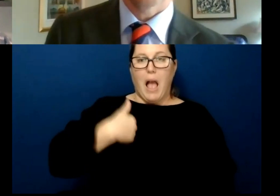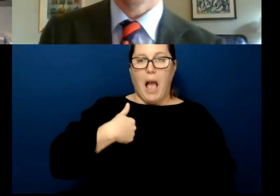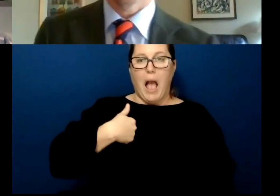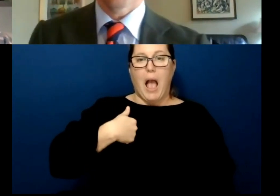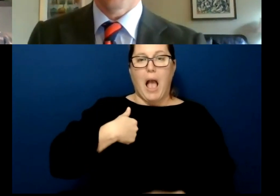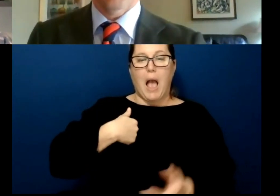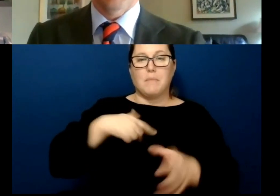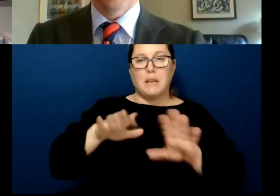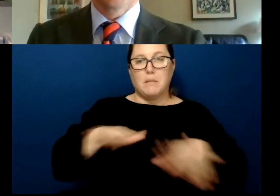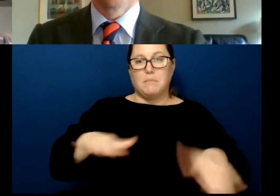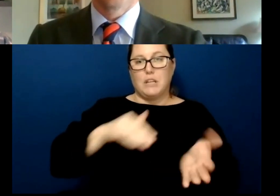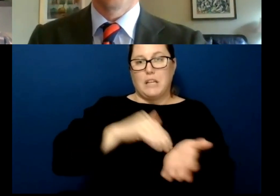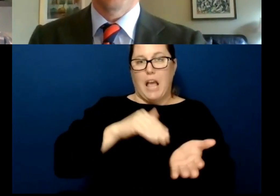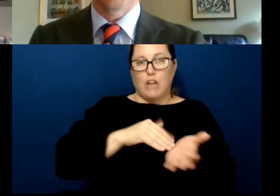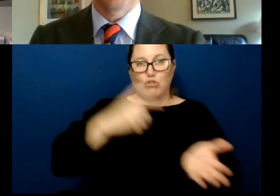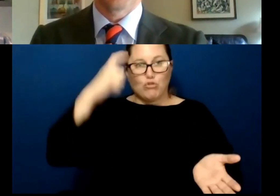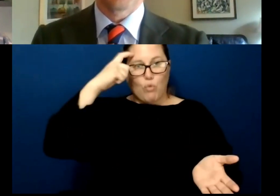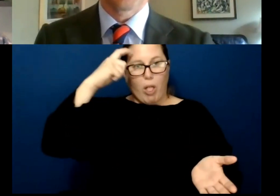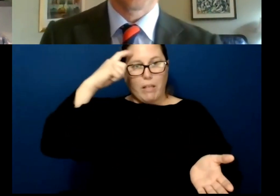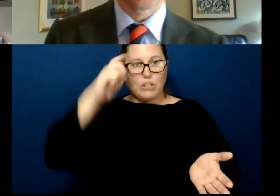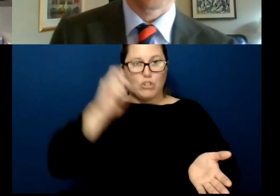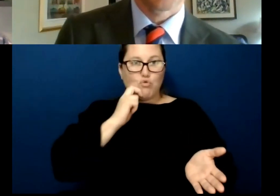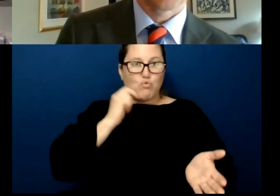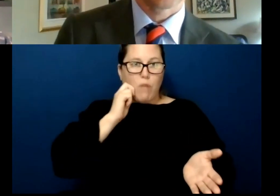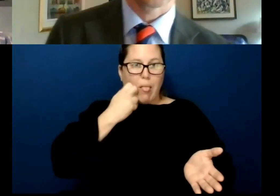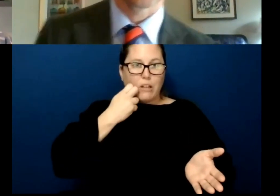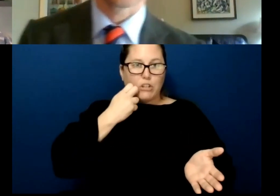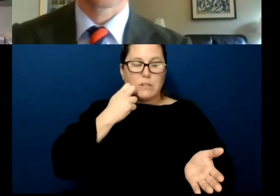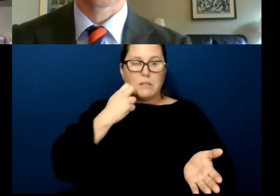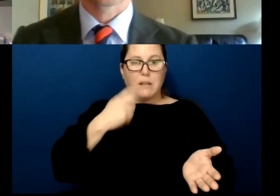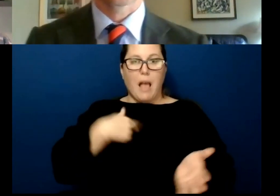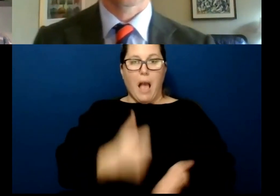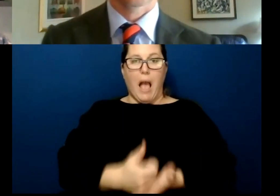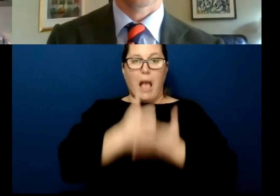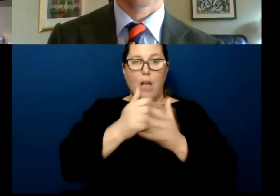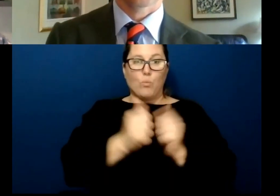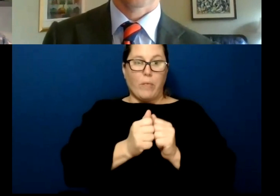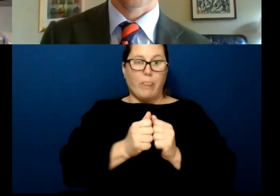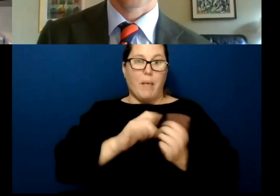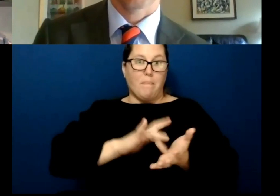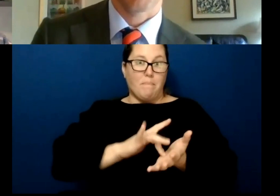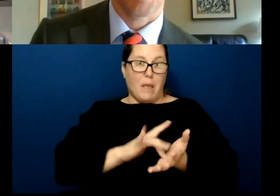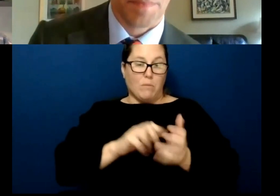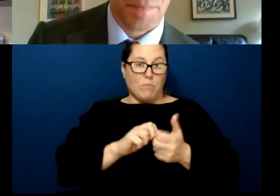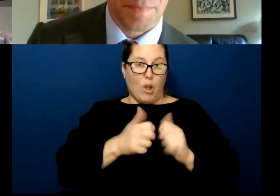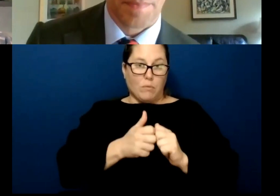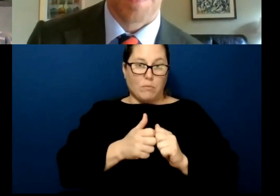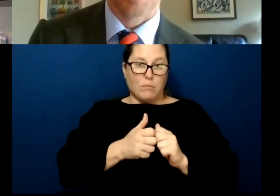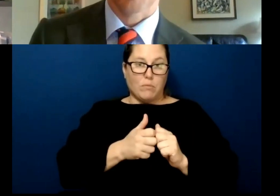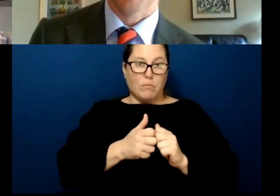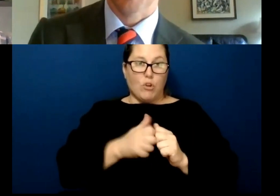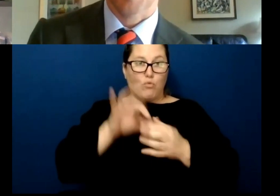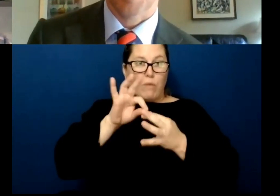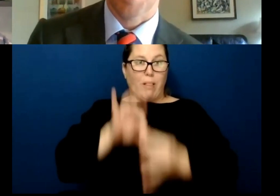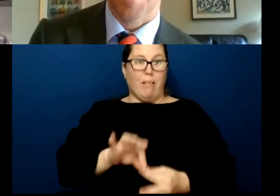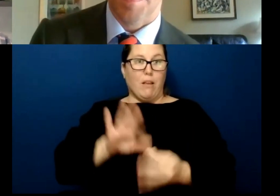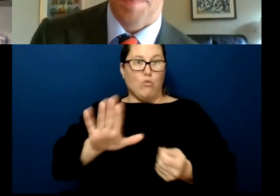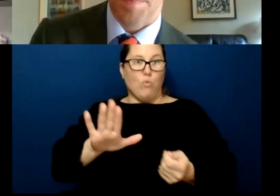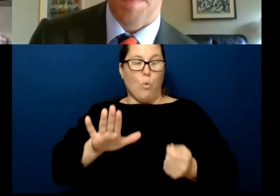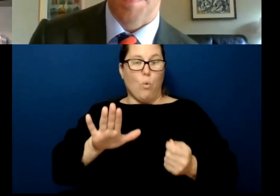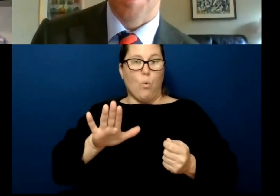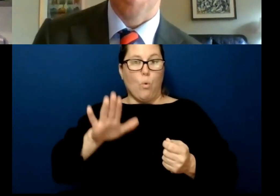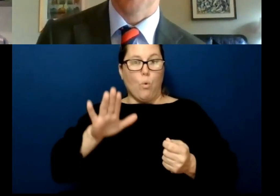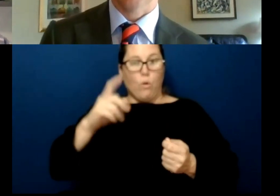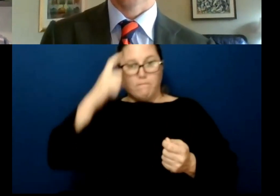neurologist, which means that I help with medical problems of the nervous system. So the brain, the